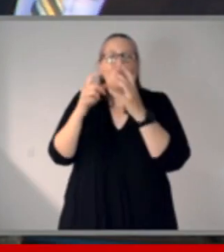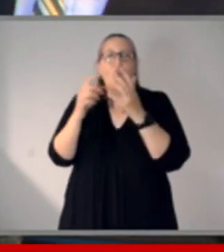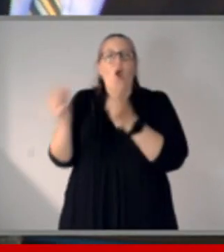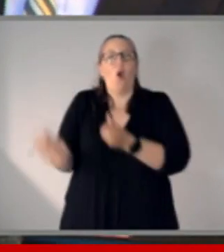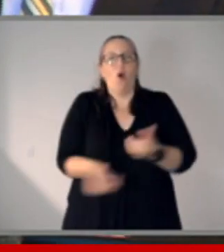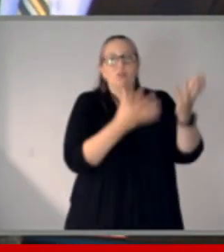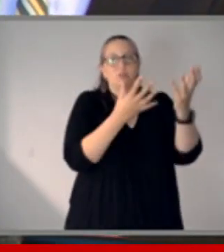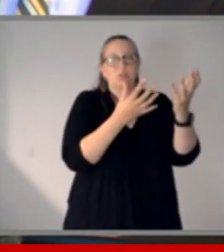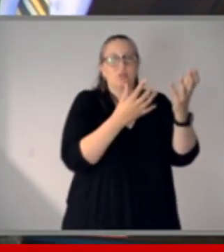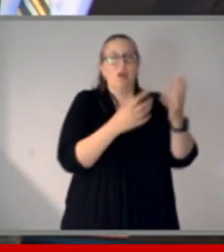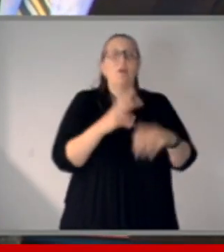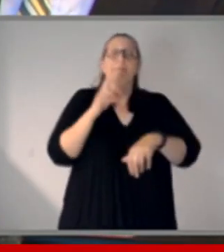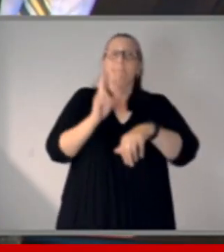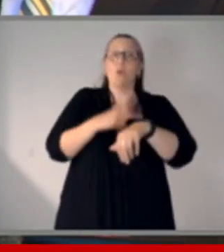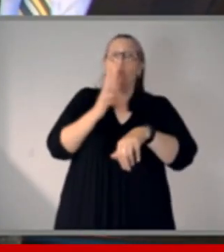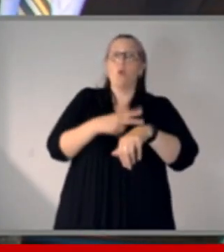blue is